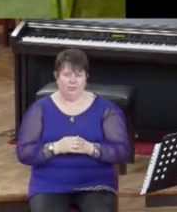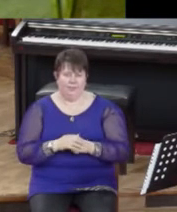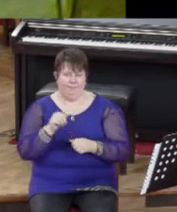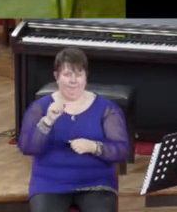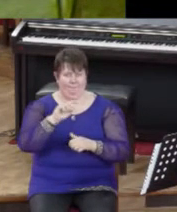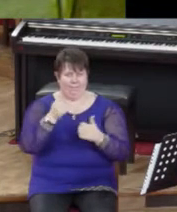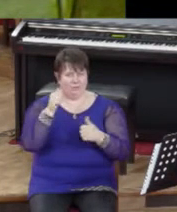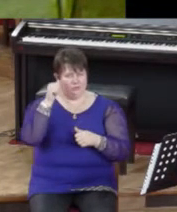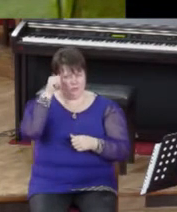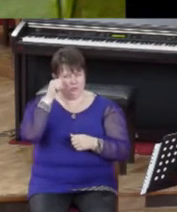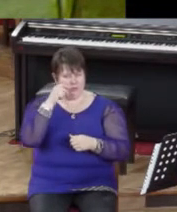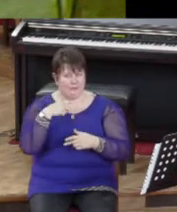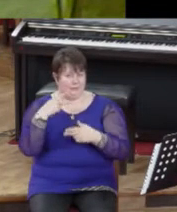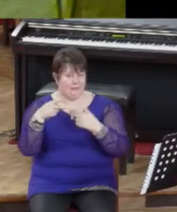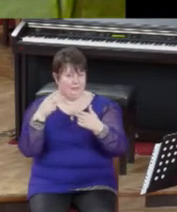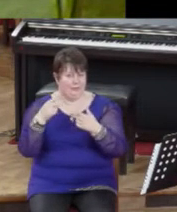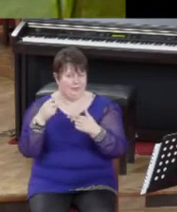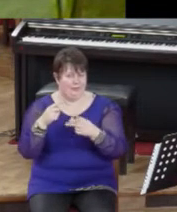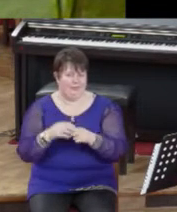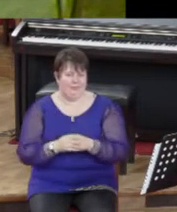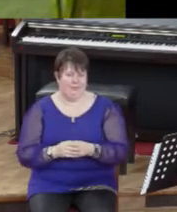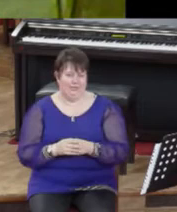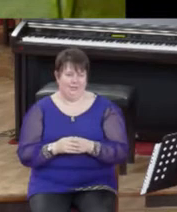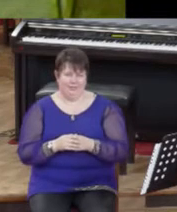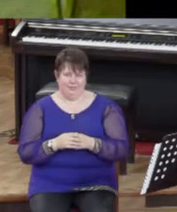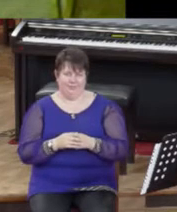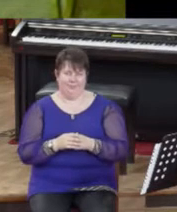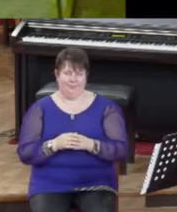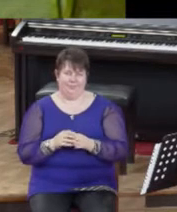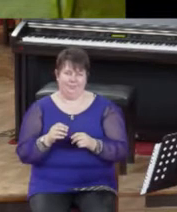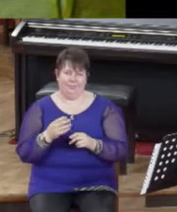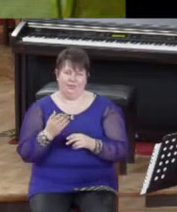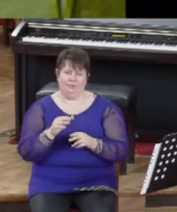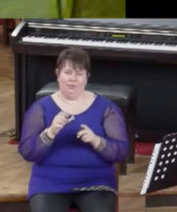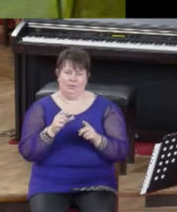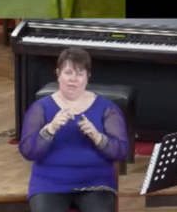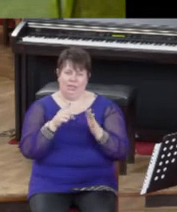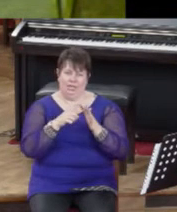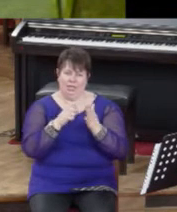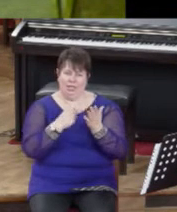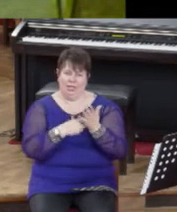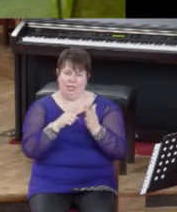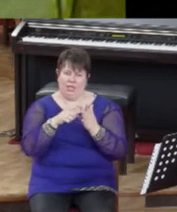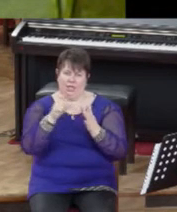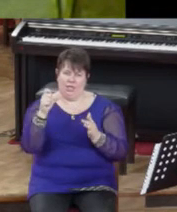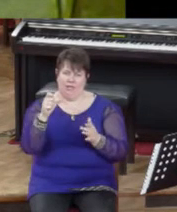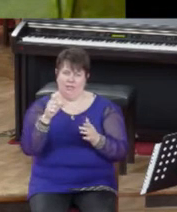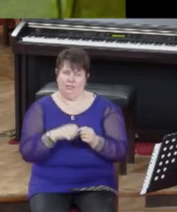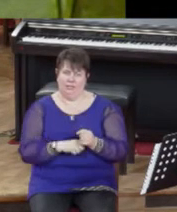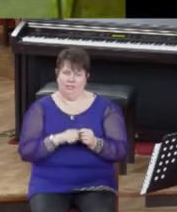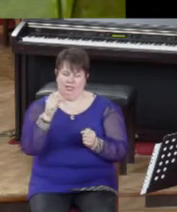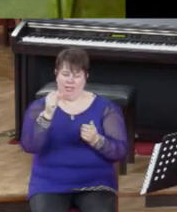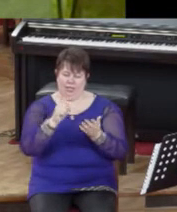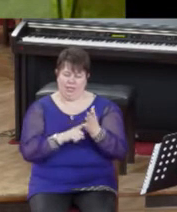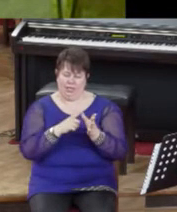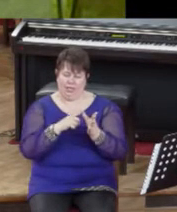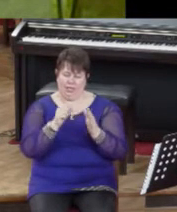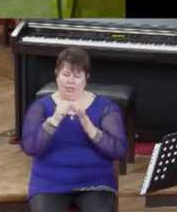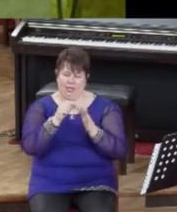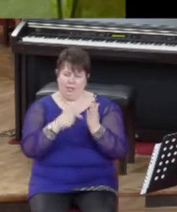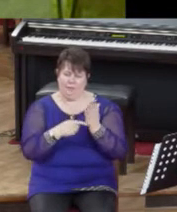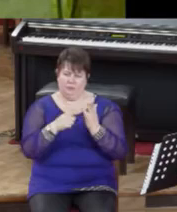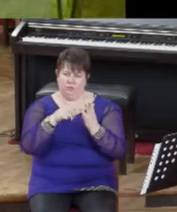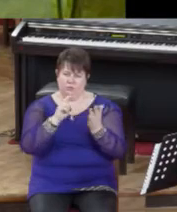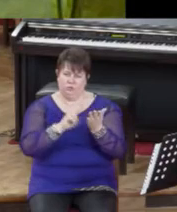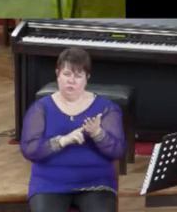song by Derek and the Dominoes, one Eric Clapton. You're probably going to burst into song.